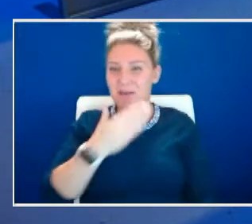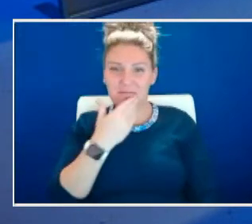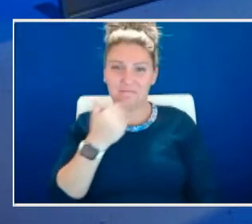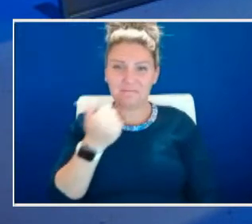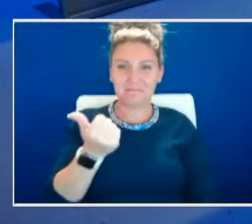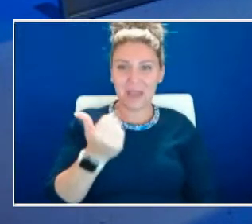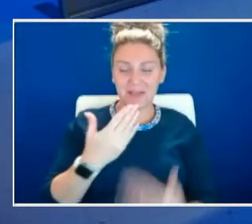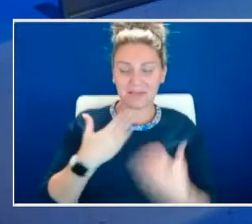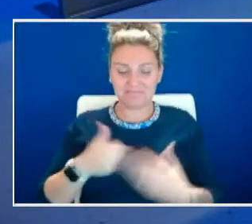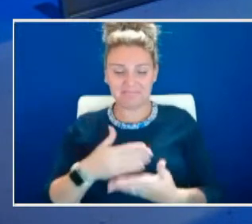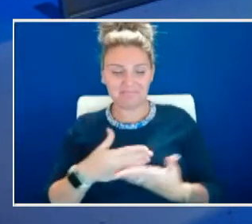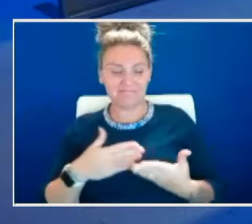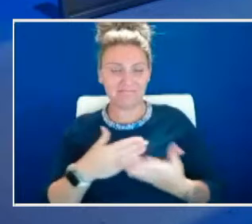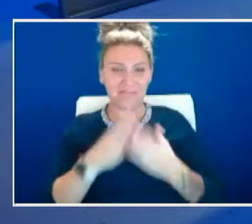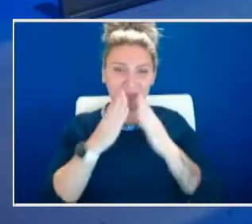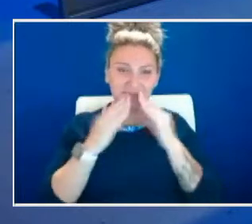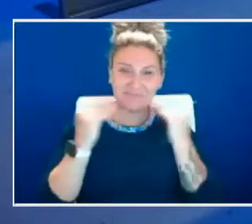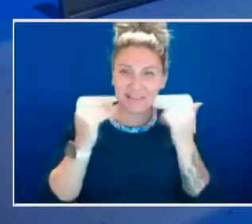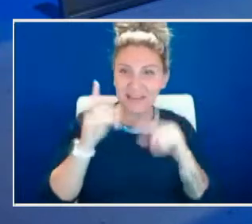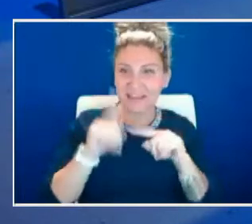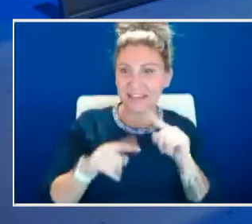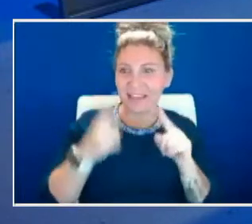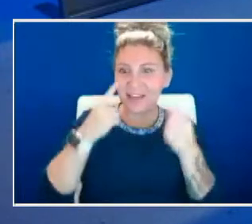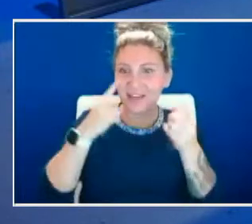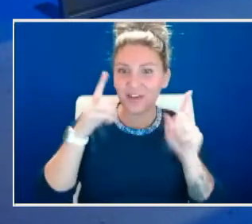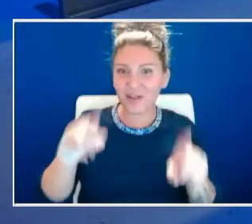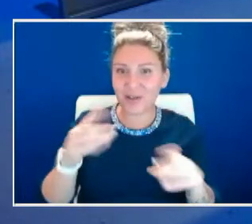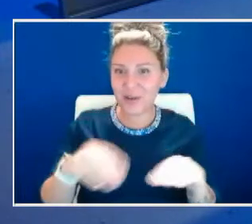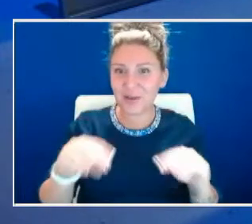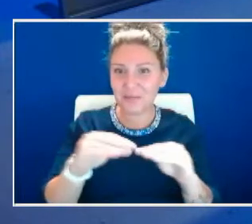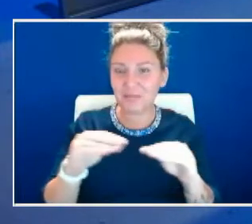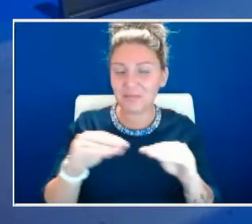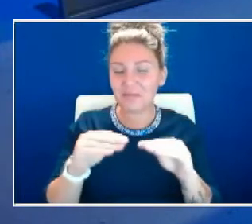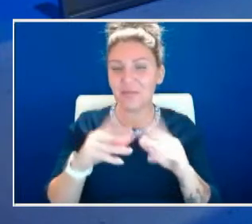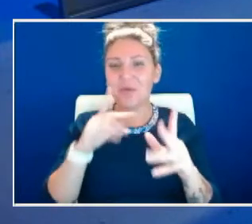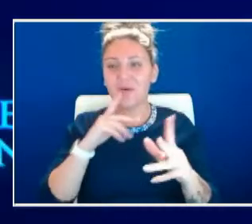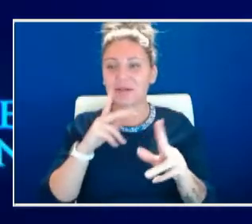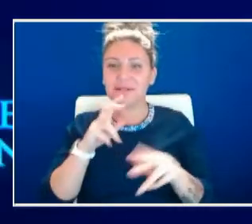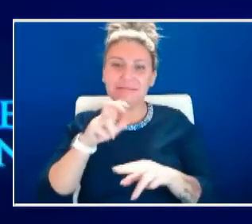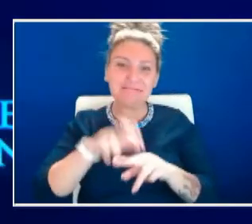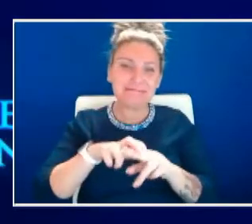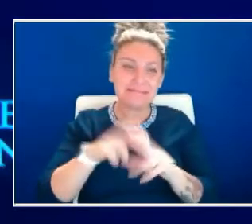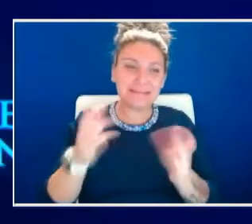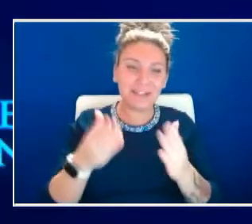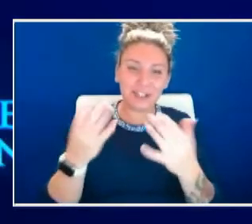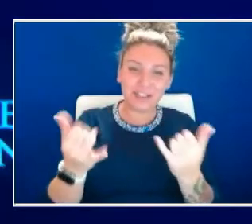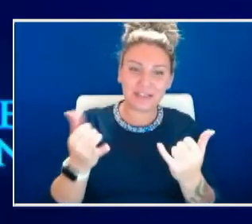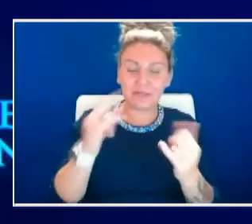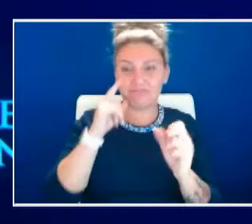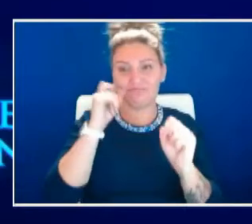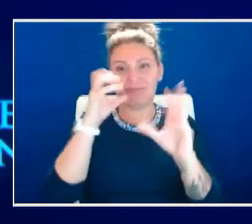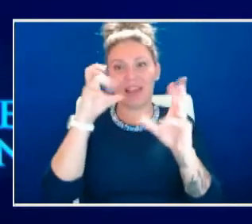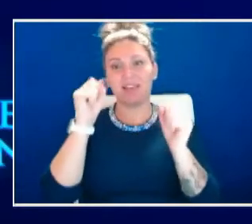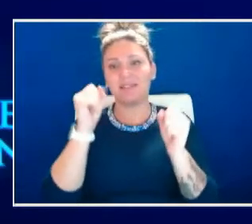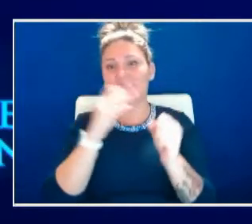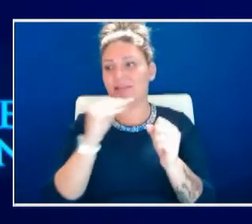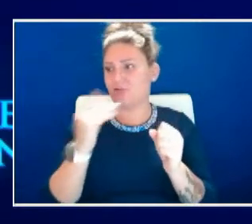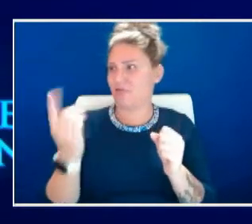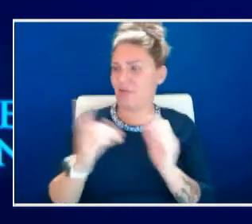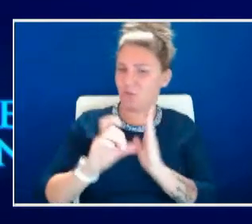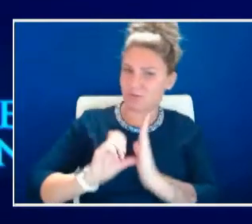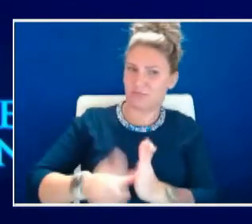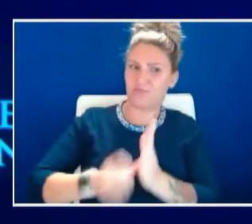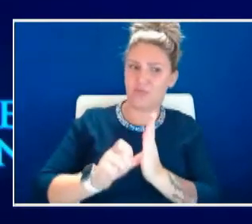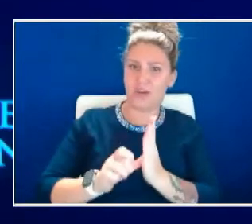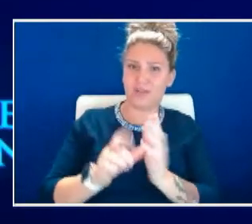smile, and I can't agree more. But to have her sitting here with you today, what's that like? It's amazing, and I'm always impressed by people